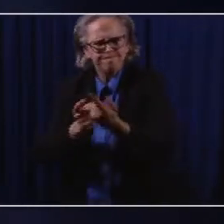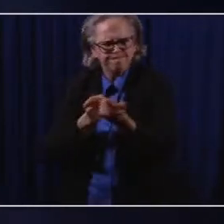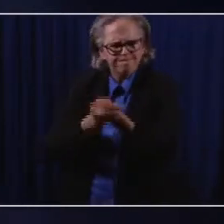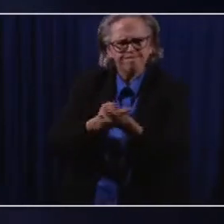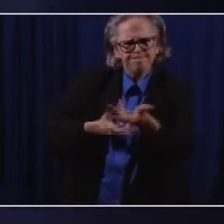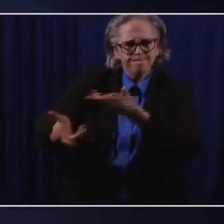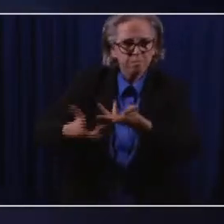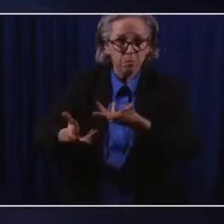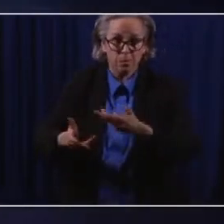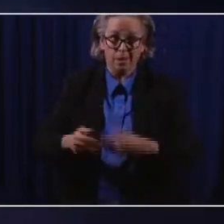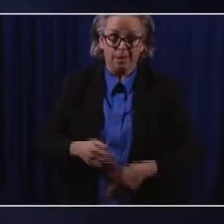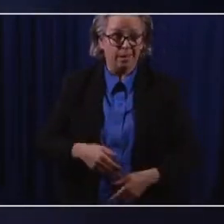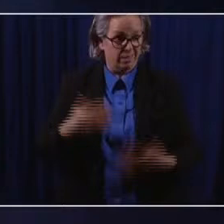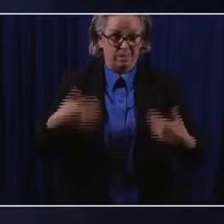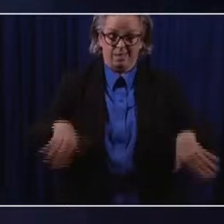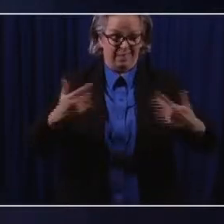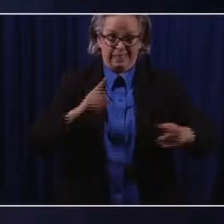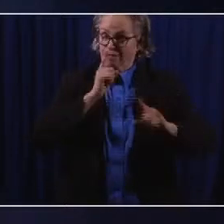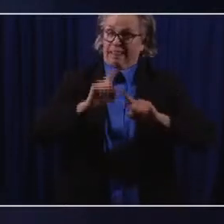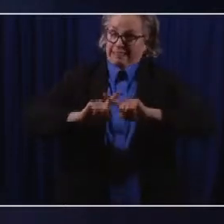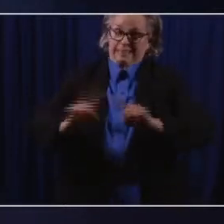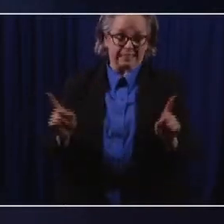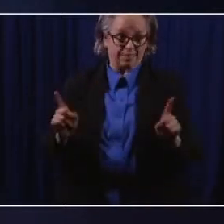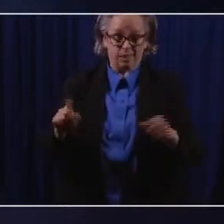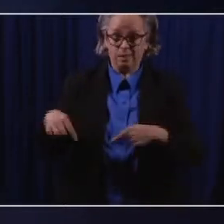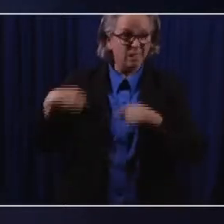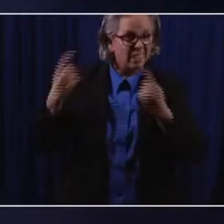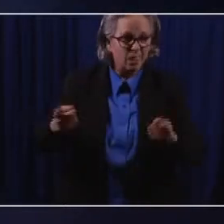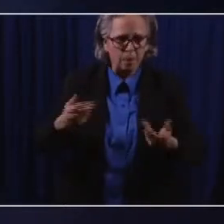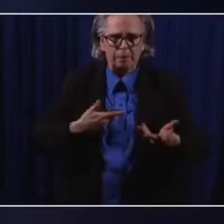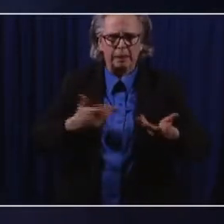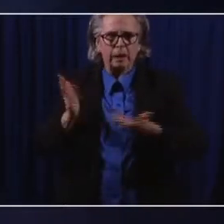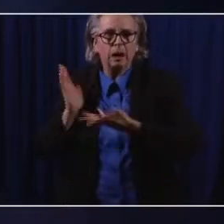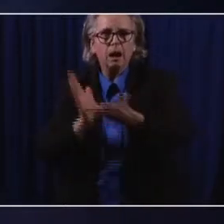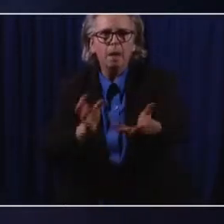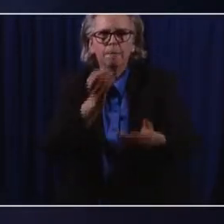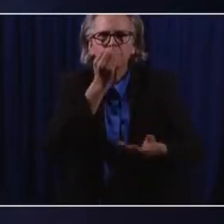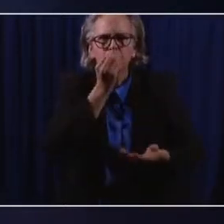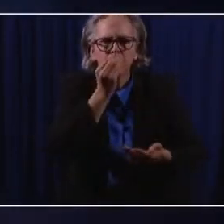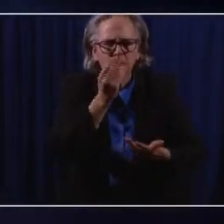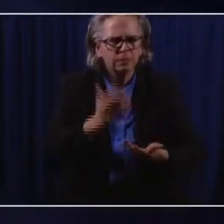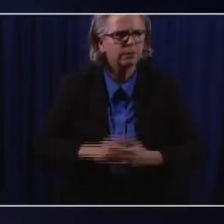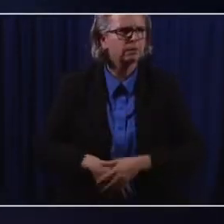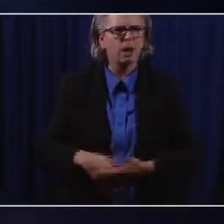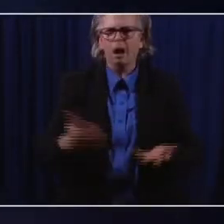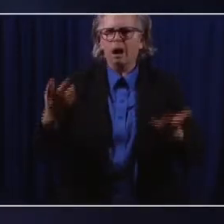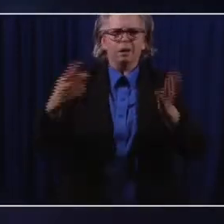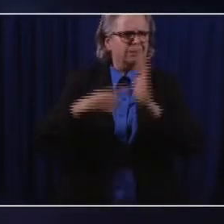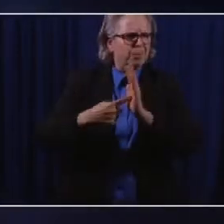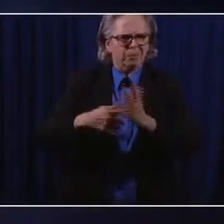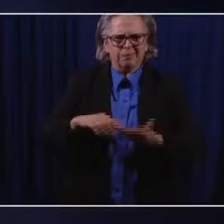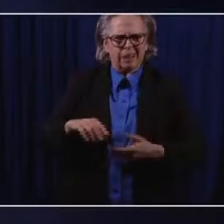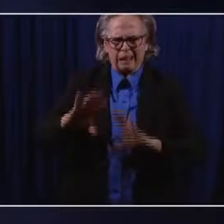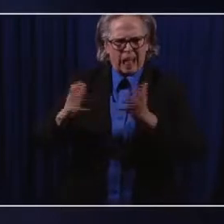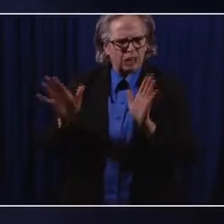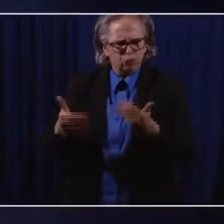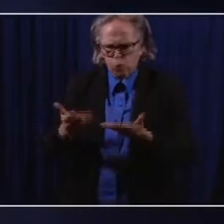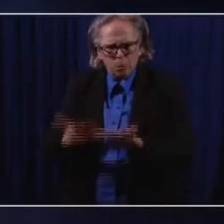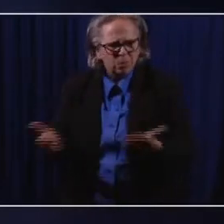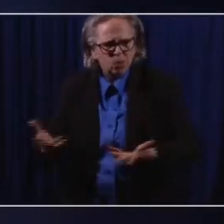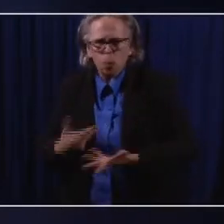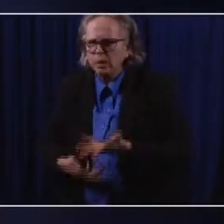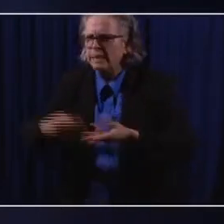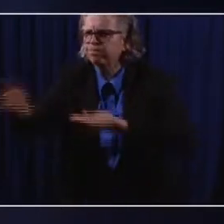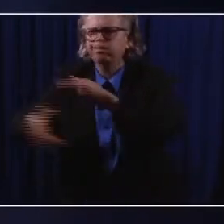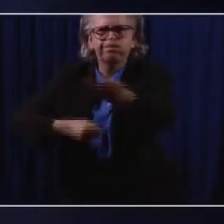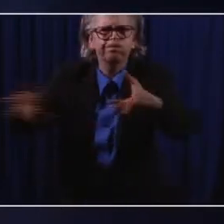to deliver meals. We've been out there delivering classroom materials to help our students succeed.